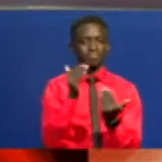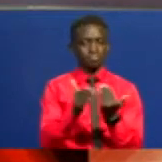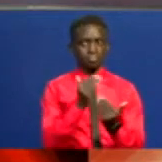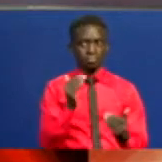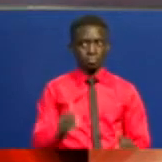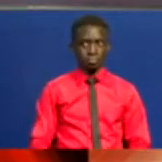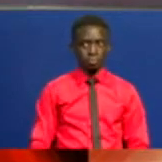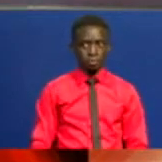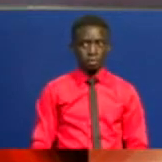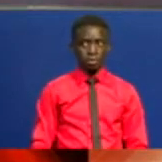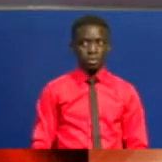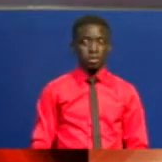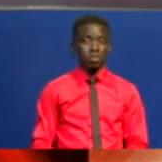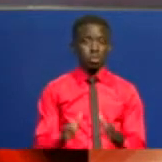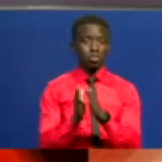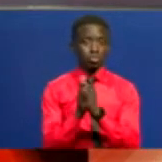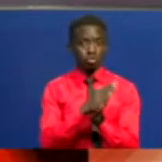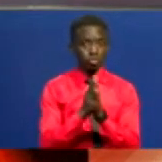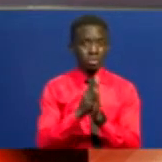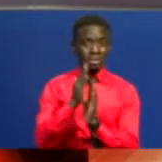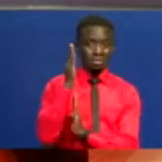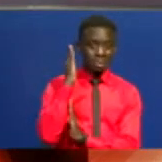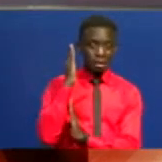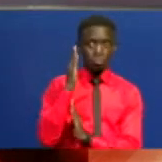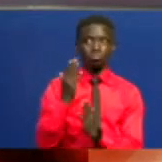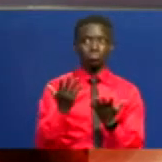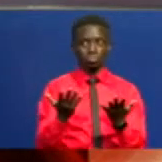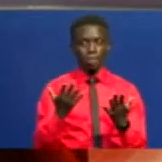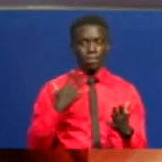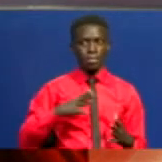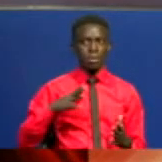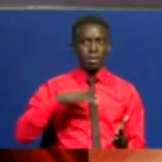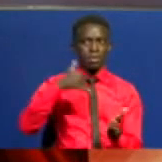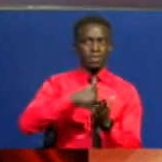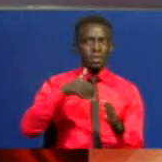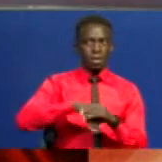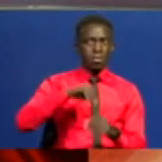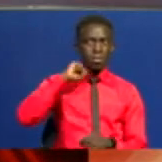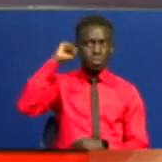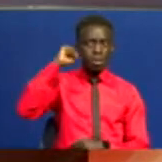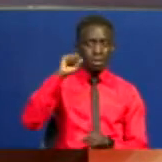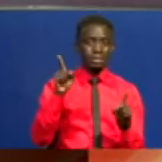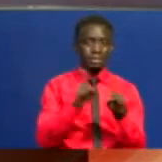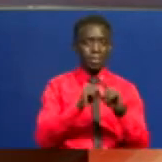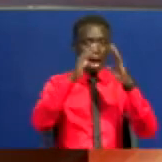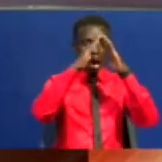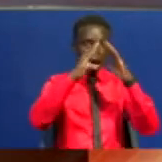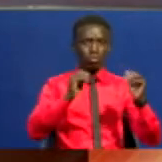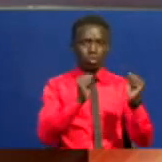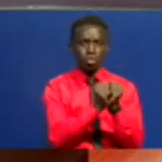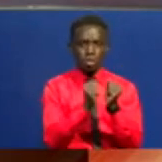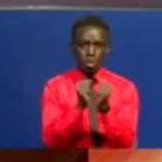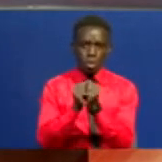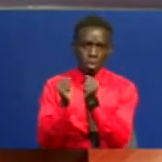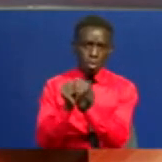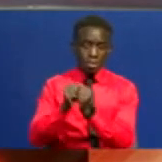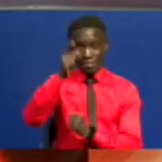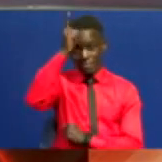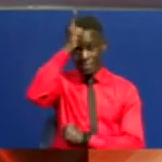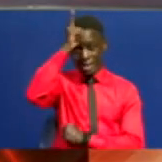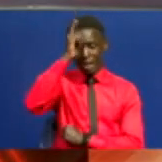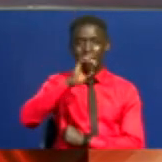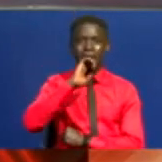Still on matters of security, locals involved in community policing as Nyumba Kumi and village elders from the Lamu